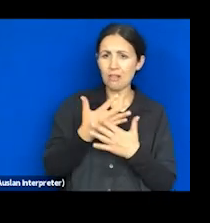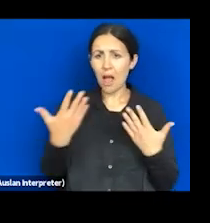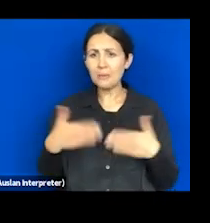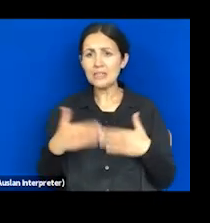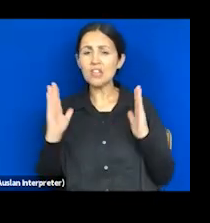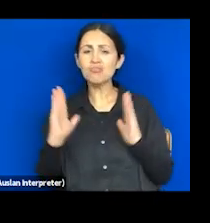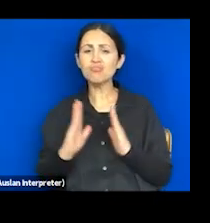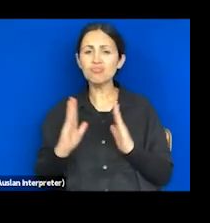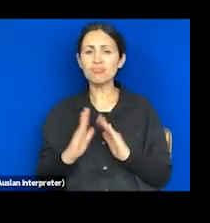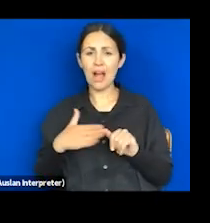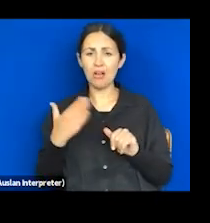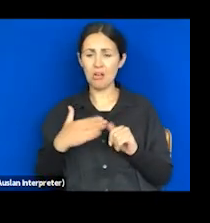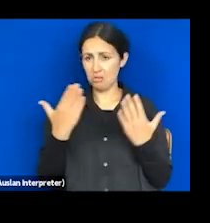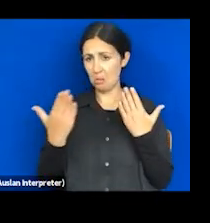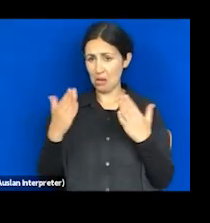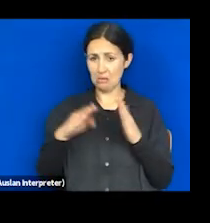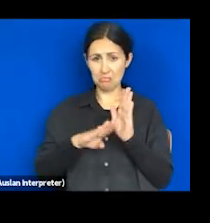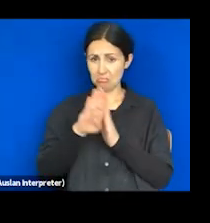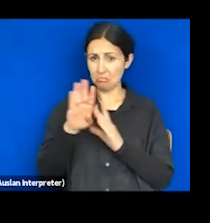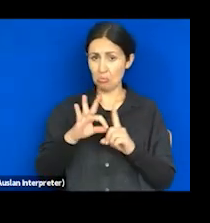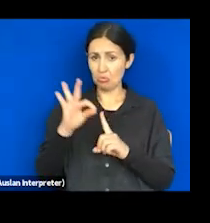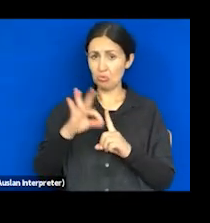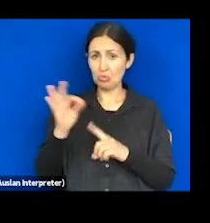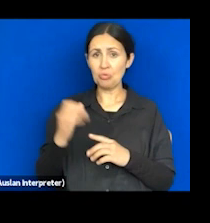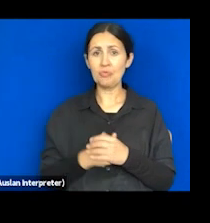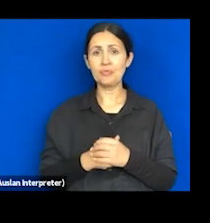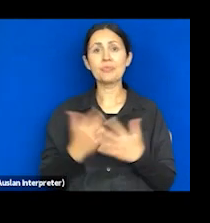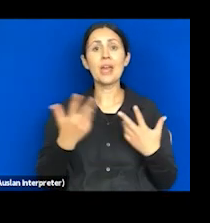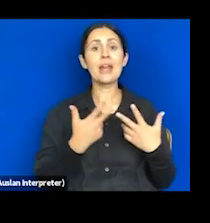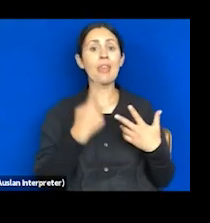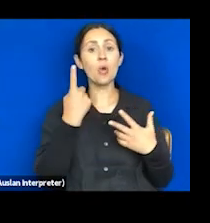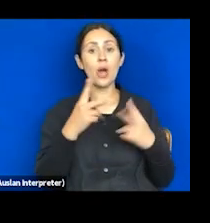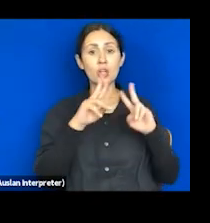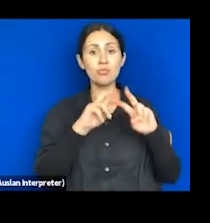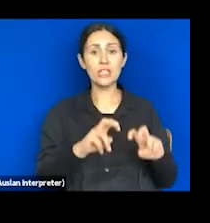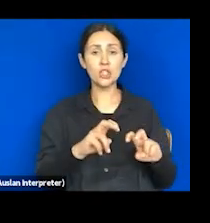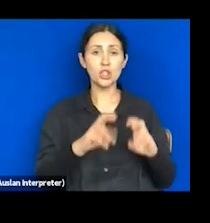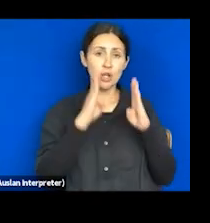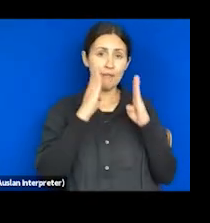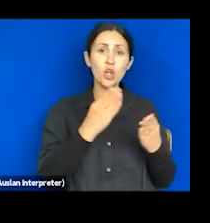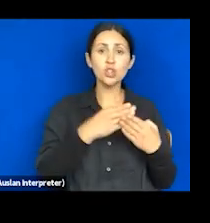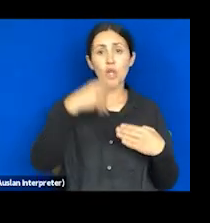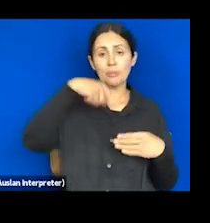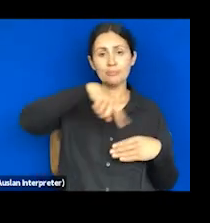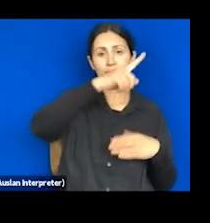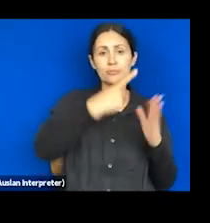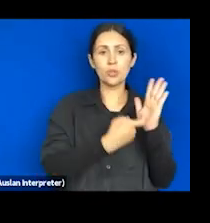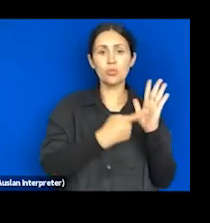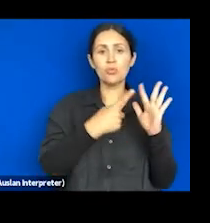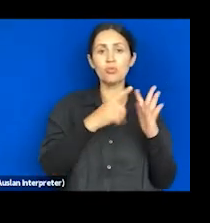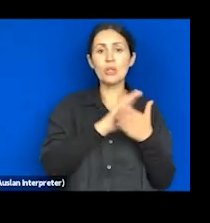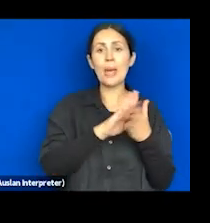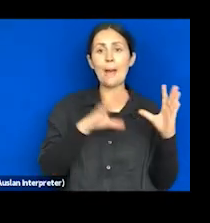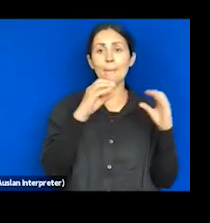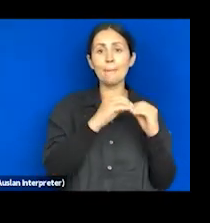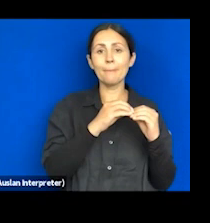There was another older study looking at people who are in residential rehab for opioid dependence, and